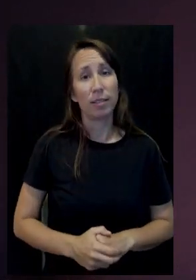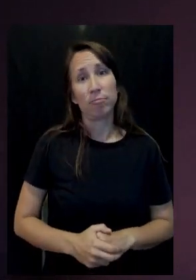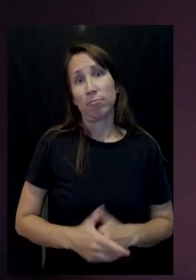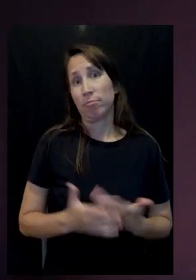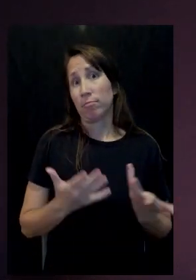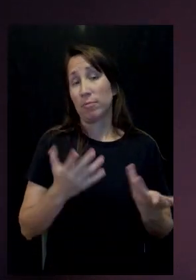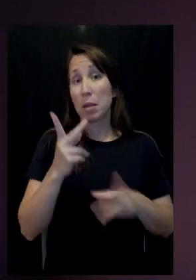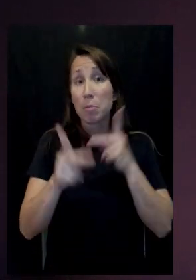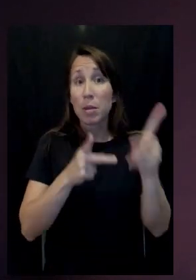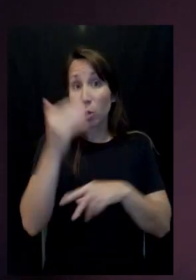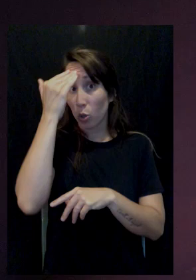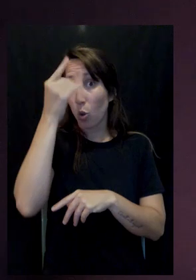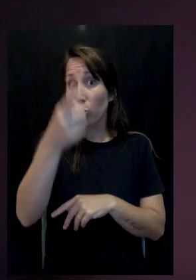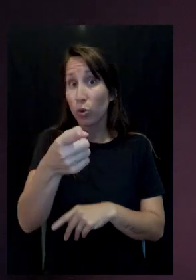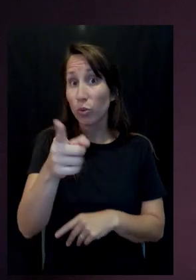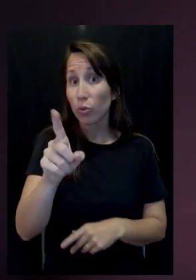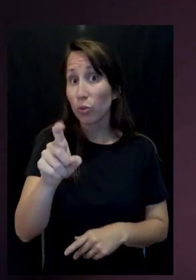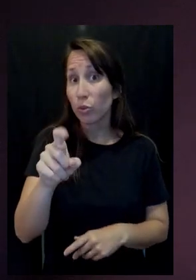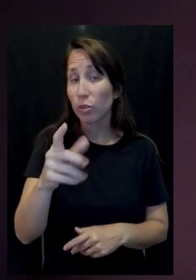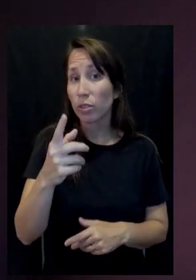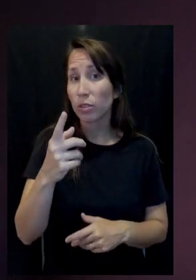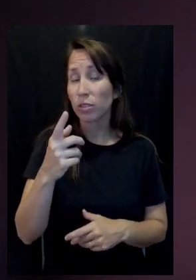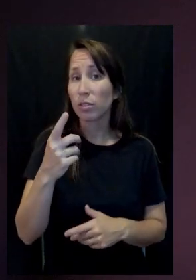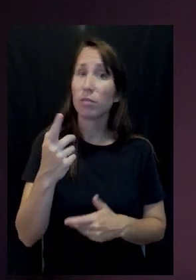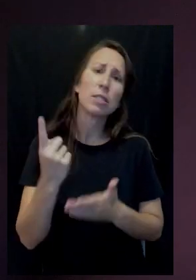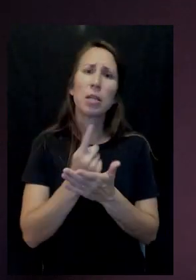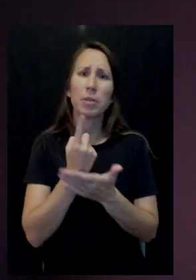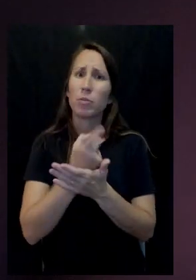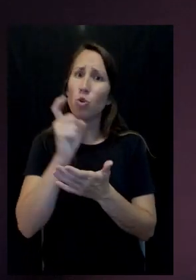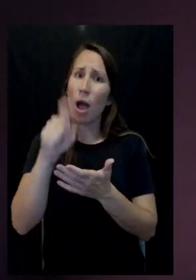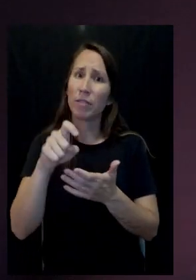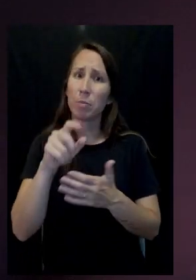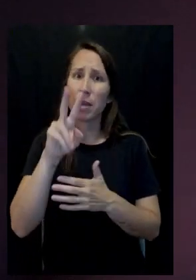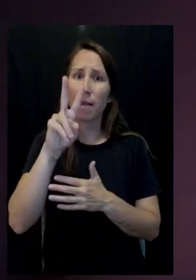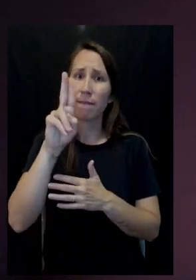Are there people that know you? Sometimes it takes vulnerability.